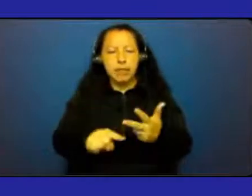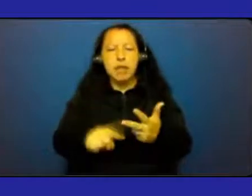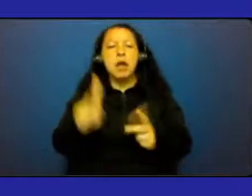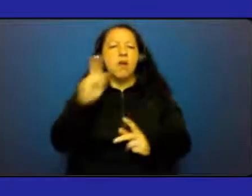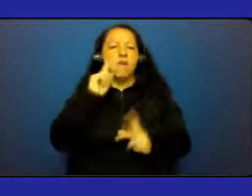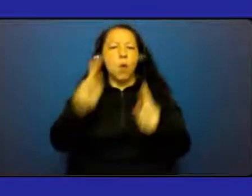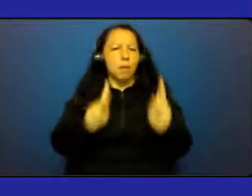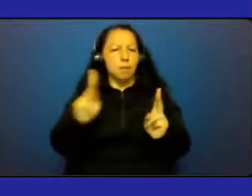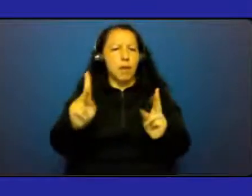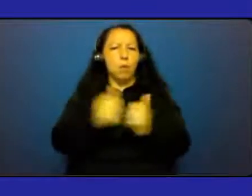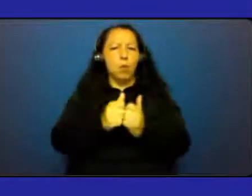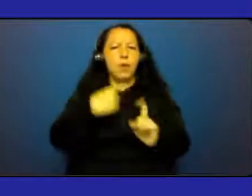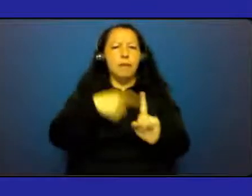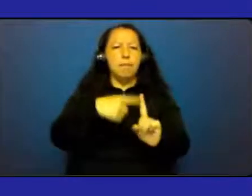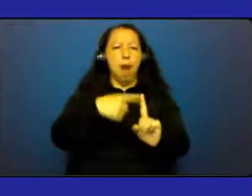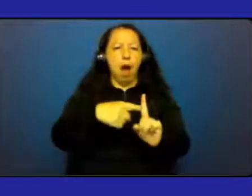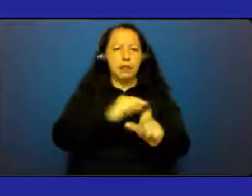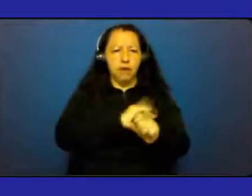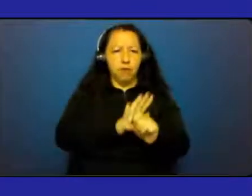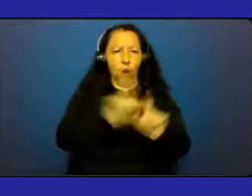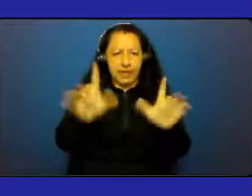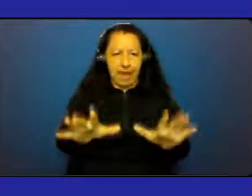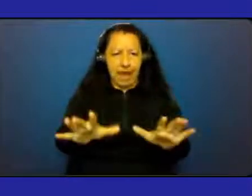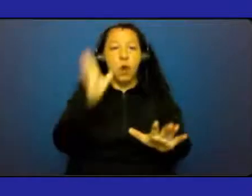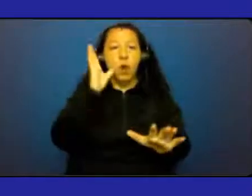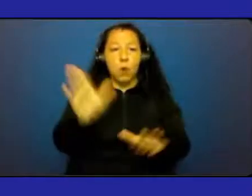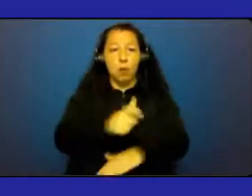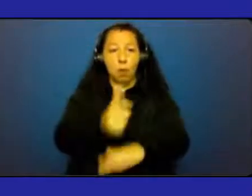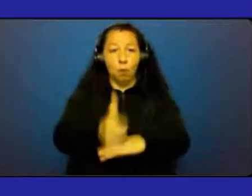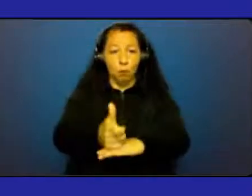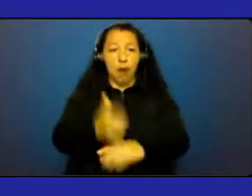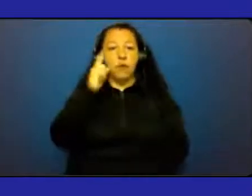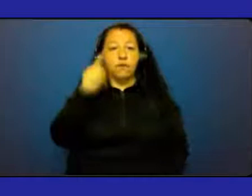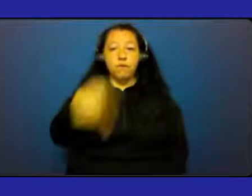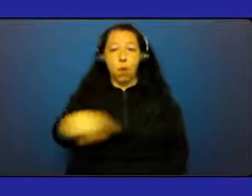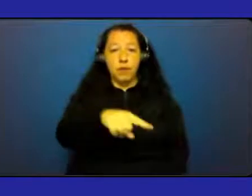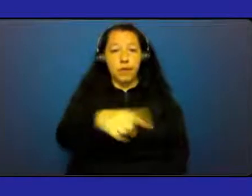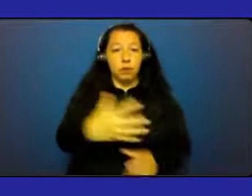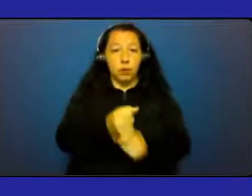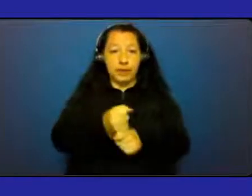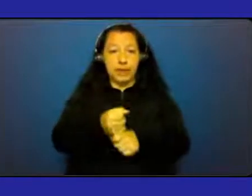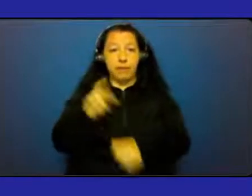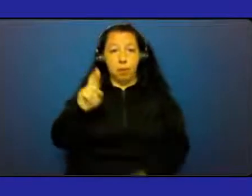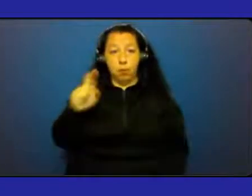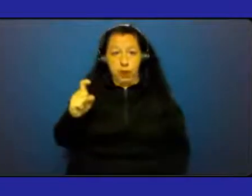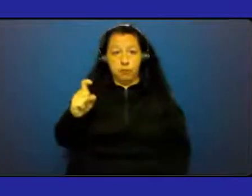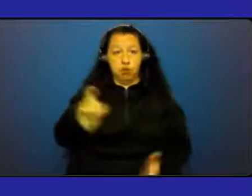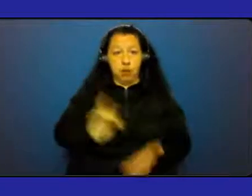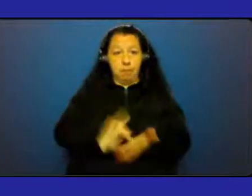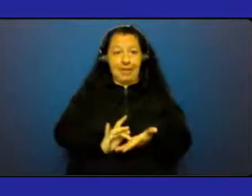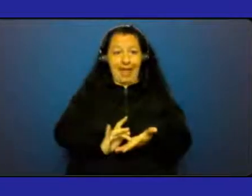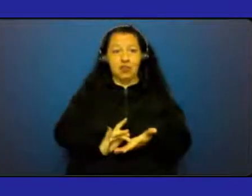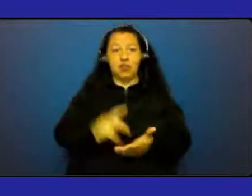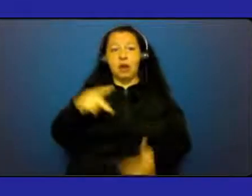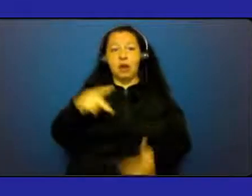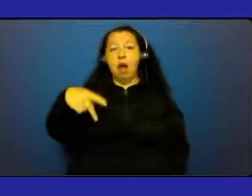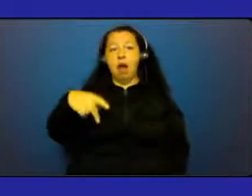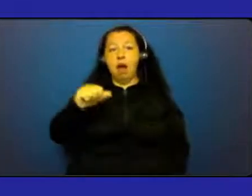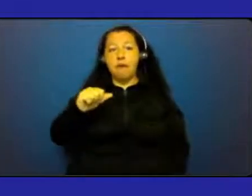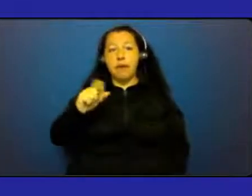positive COVID tests, we will arrange for them to receive a prescription at home of